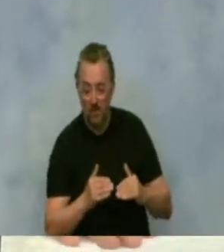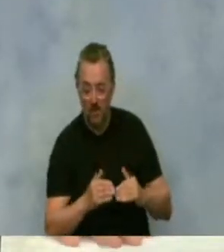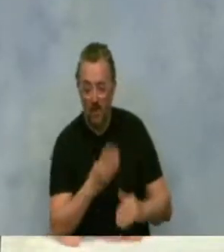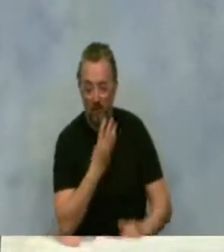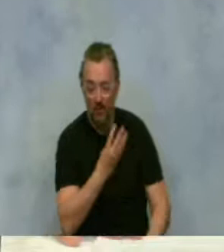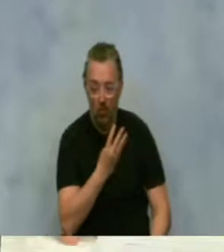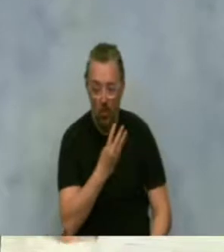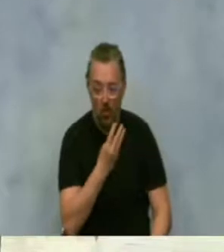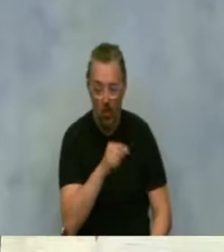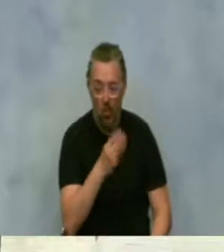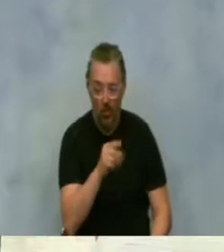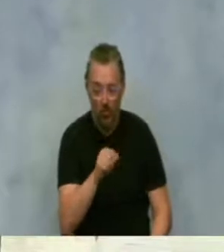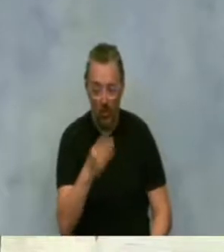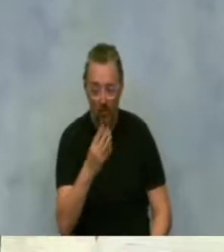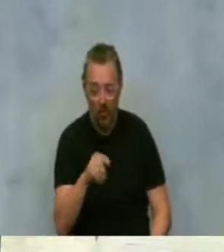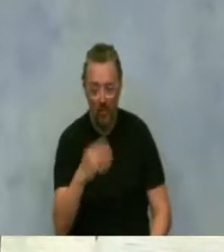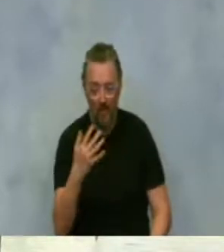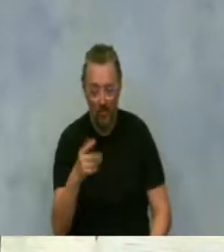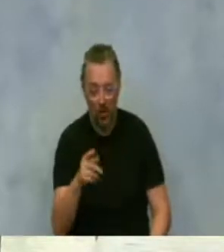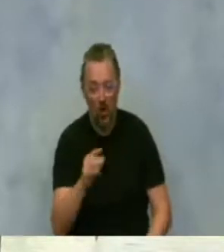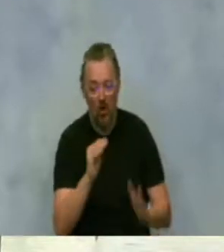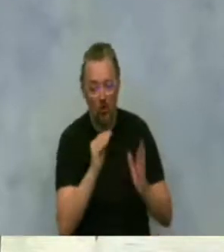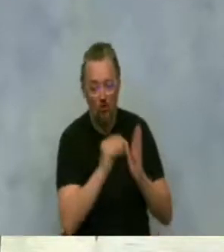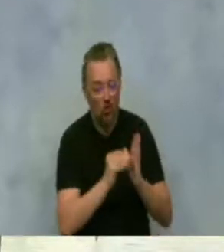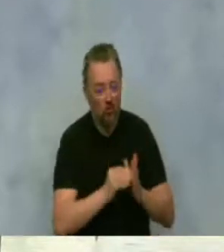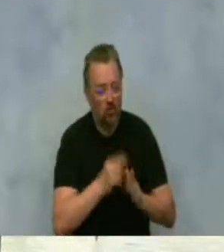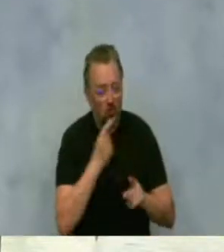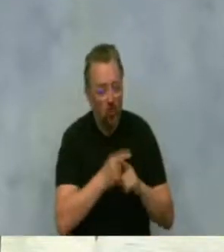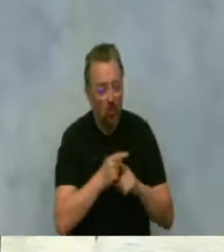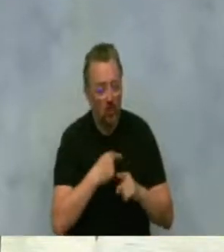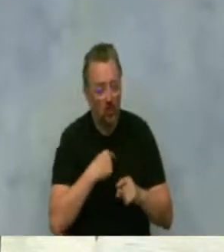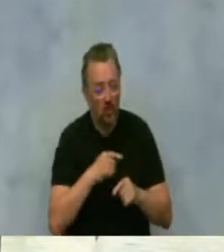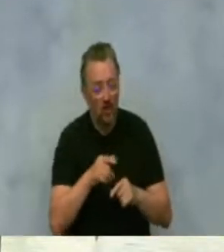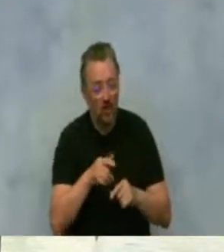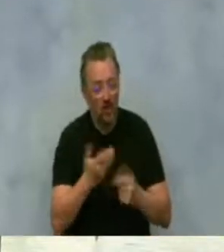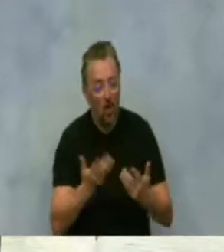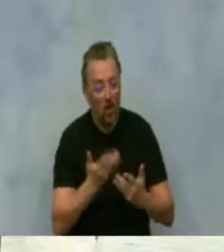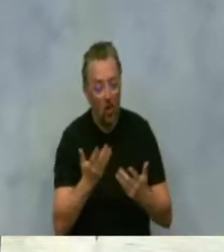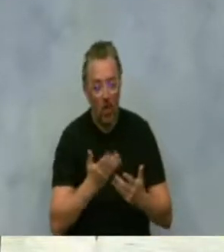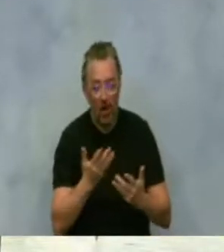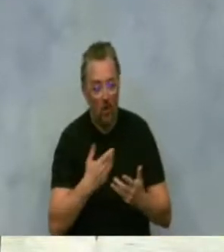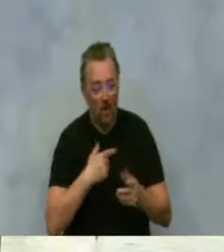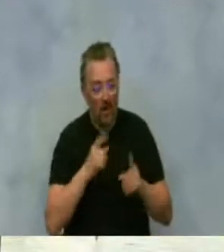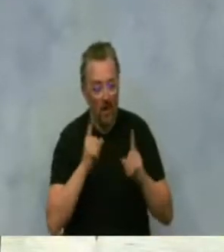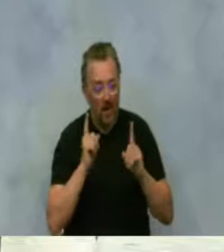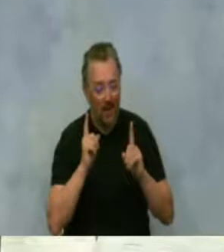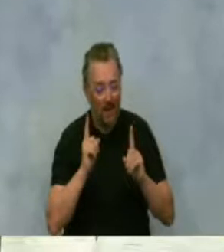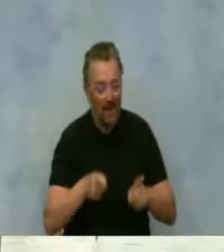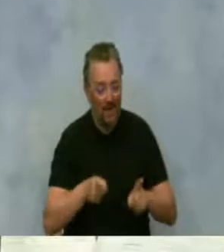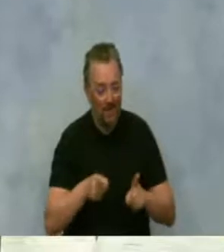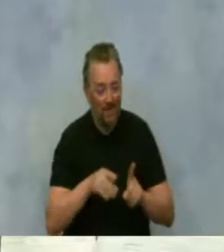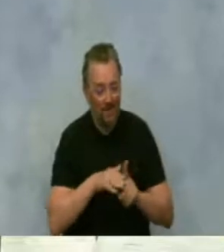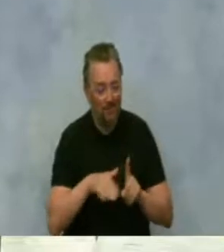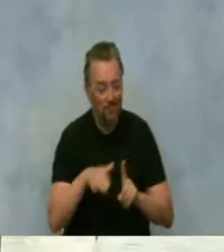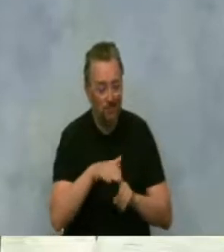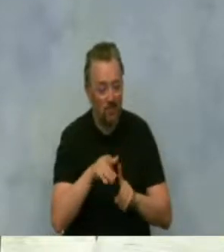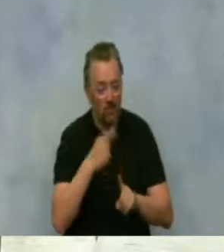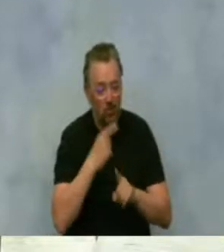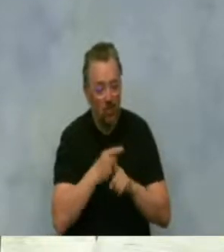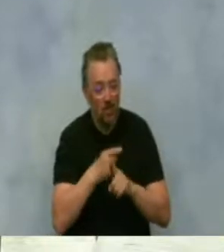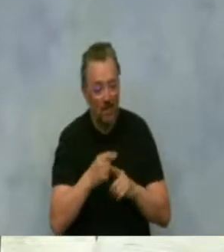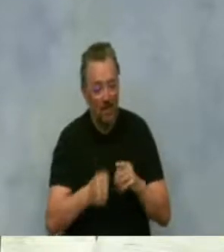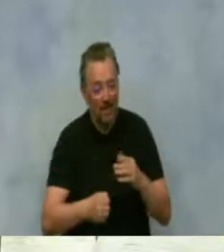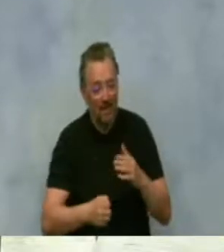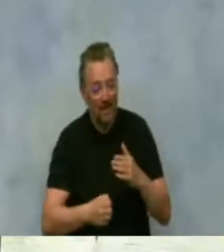4.3 to 4.5 just notes that the types of area that will not be able to progress largely due to the impact of COVID, which include further development of locality engagement